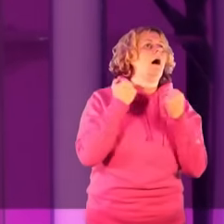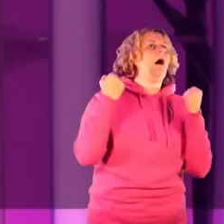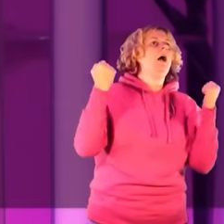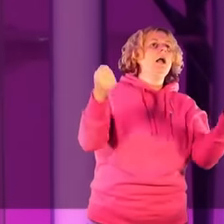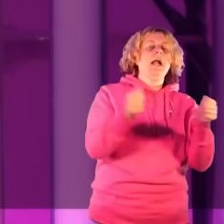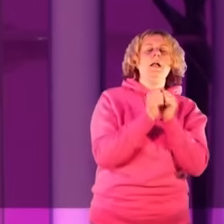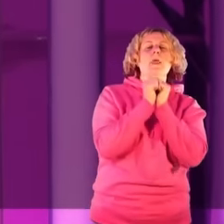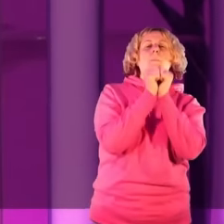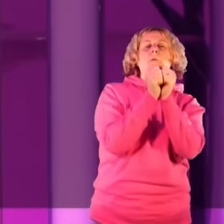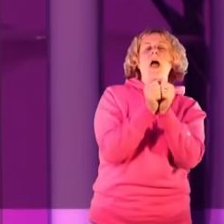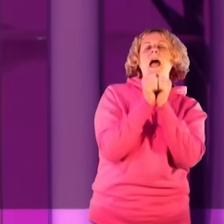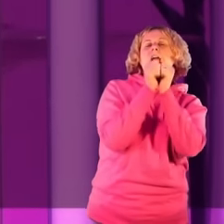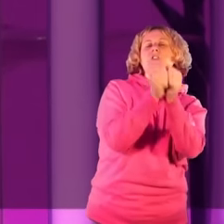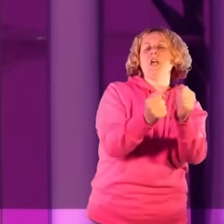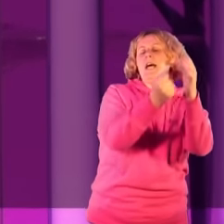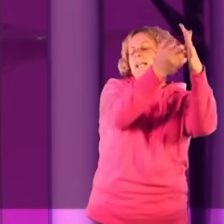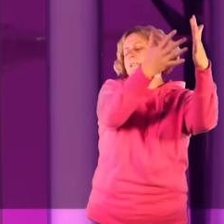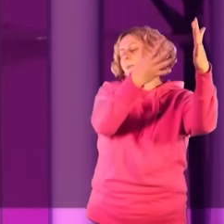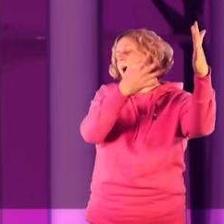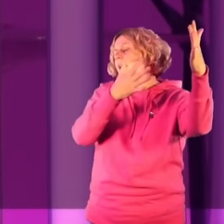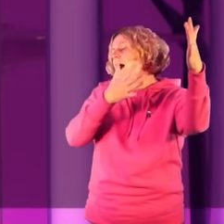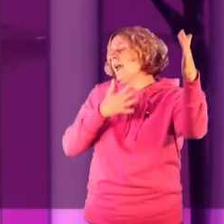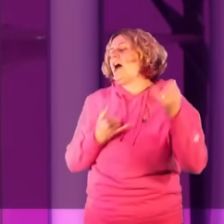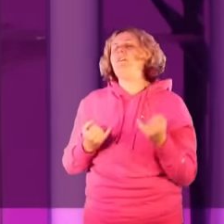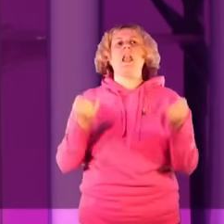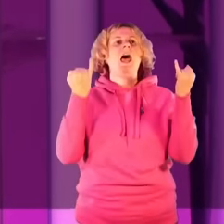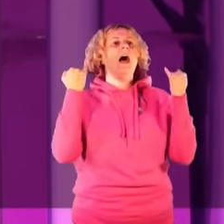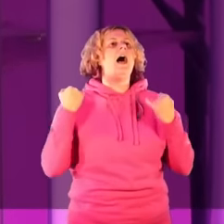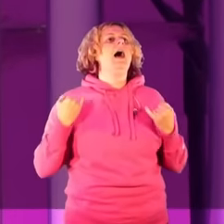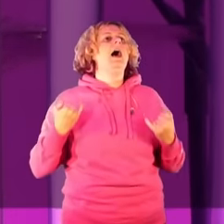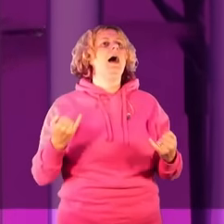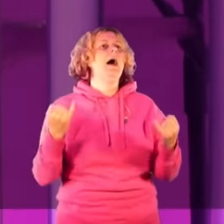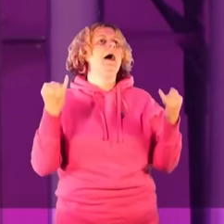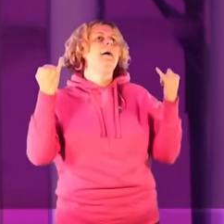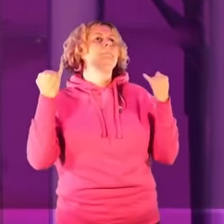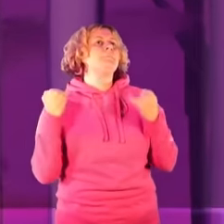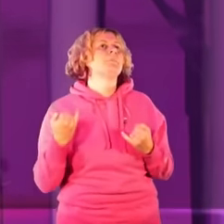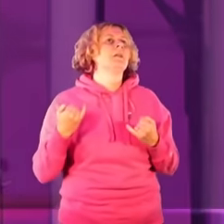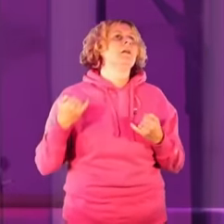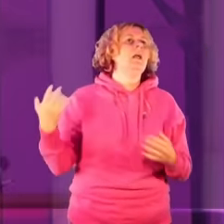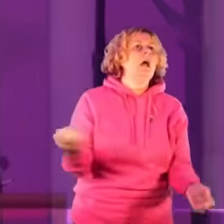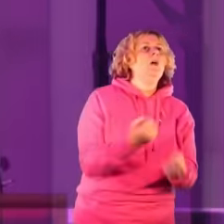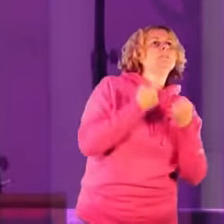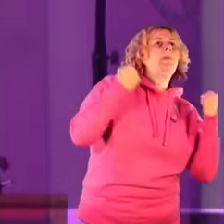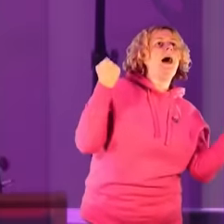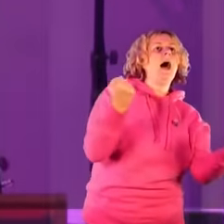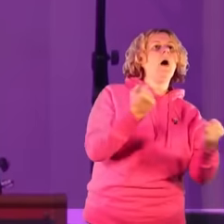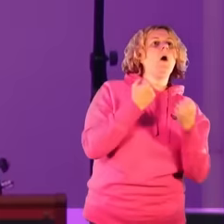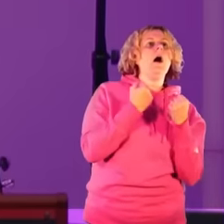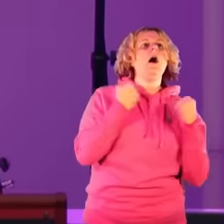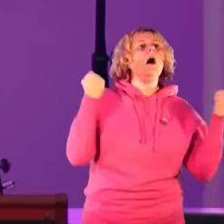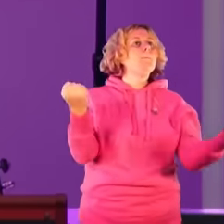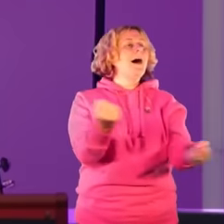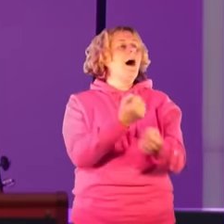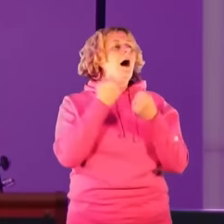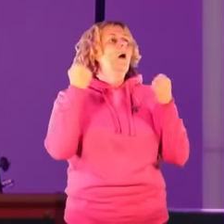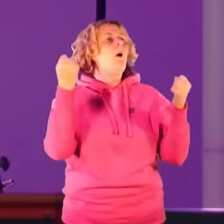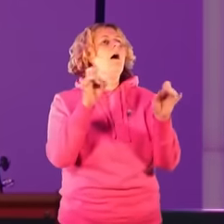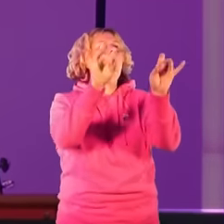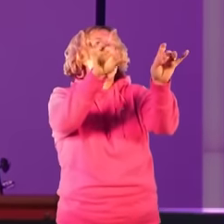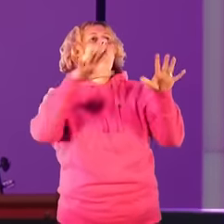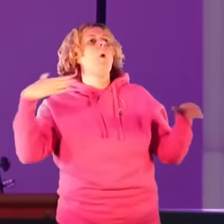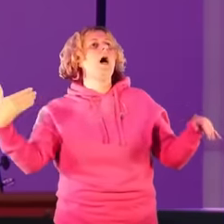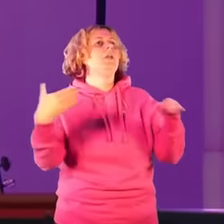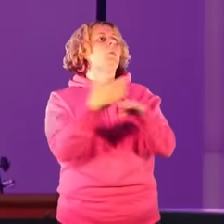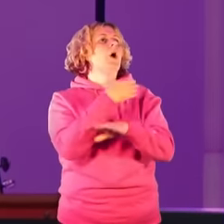wonder-working power in the precious blood of the Lamb. There is power,